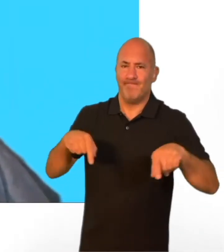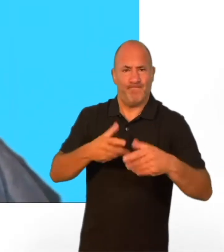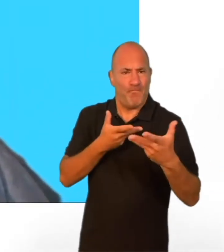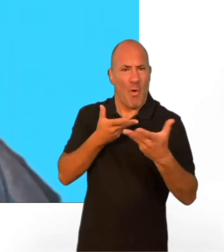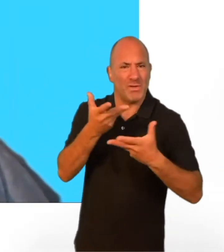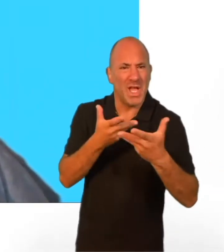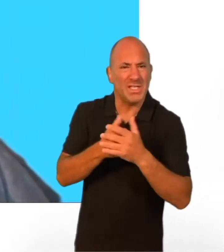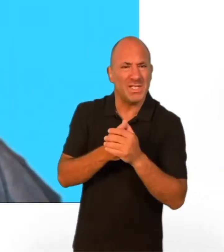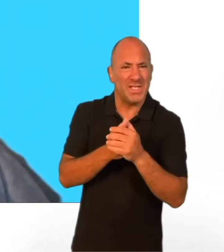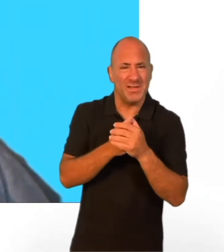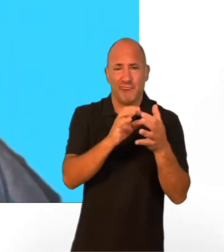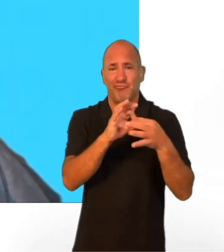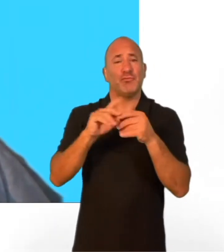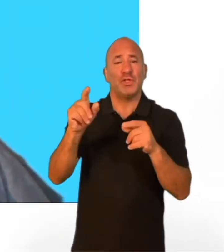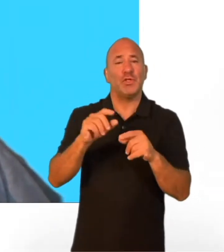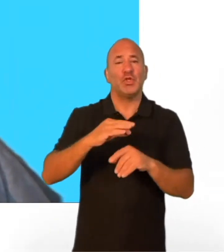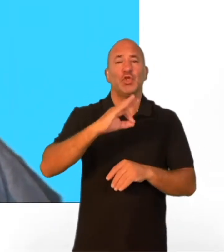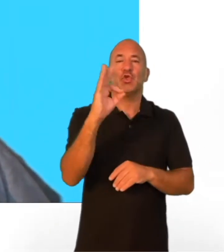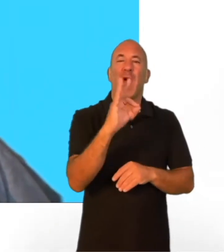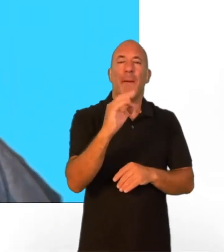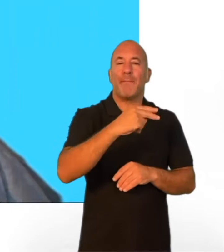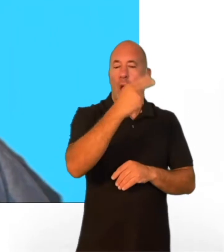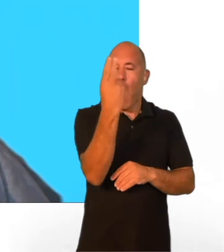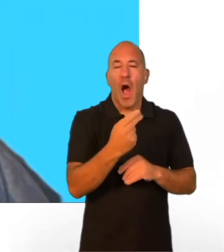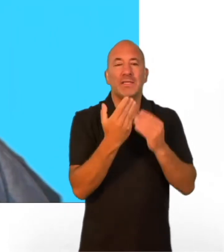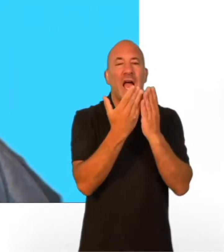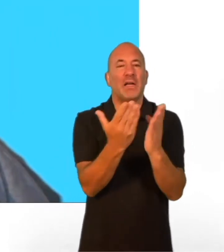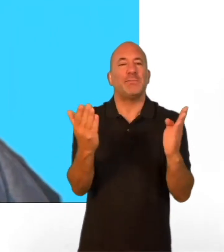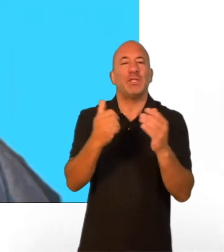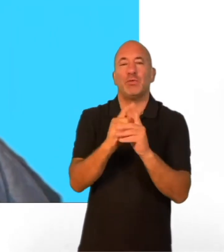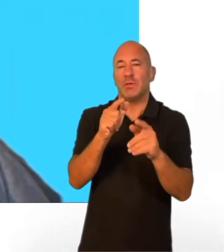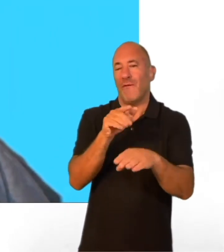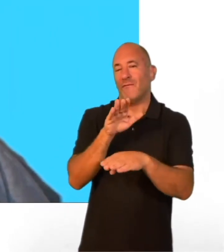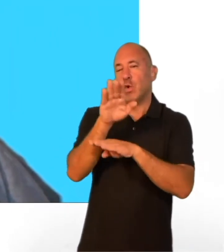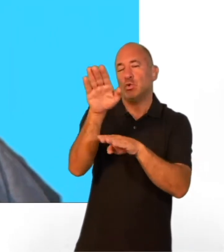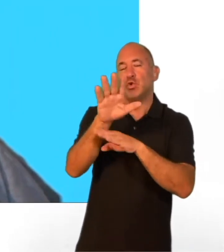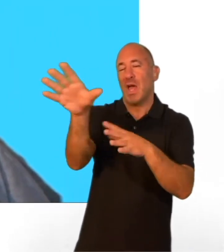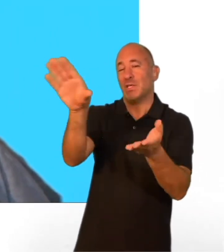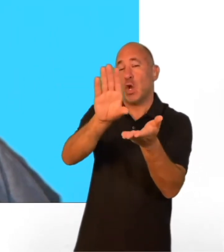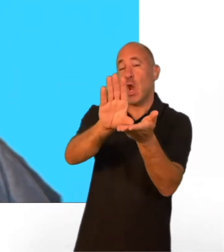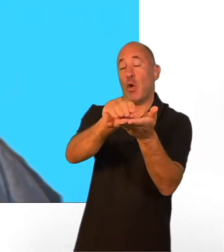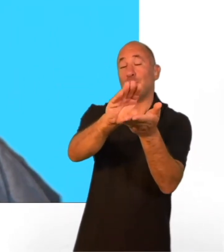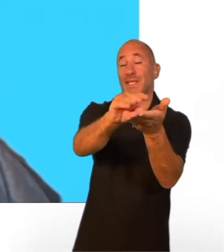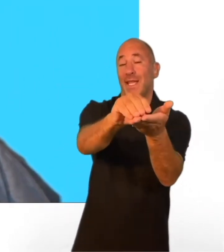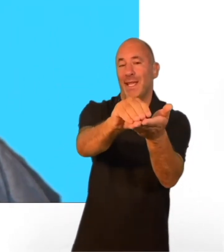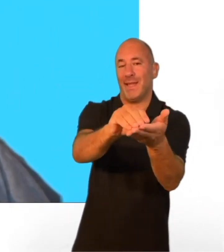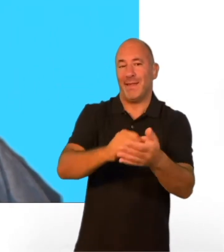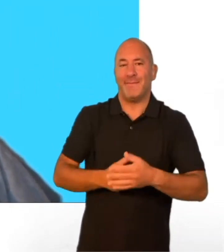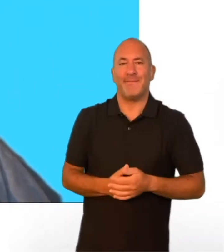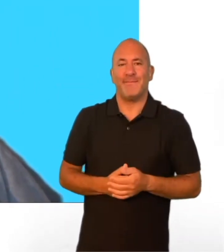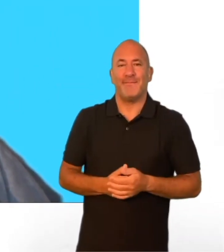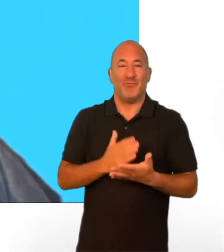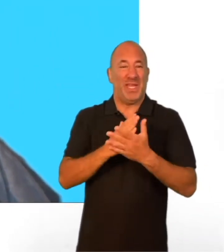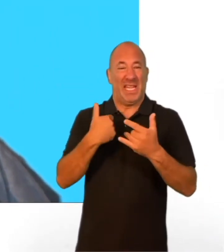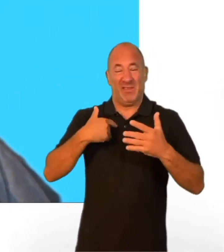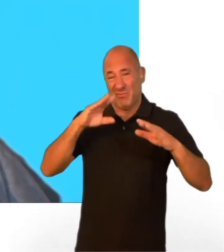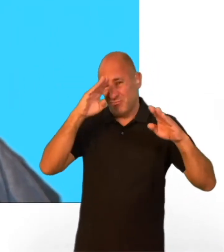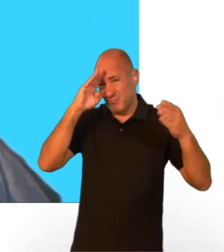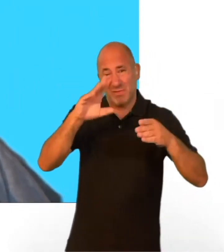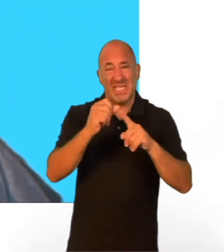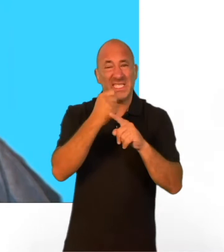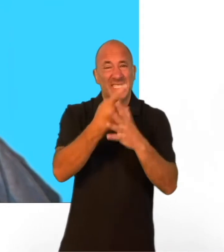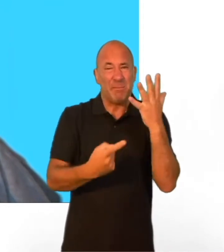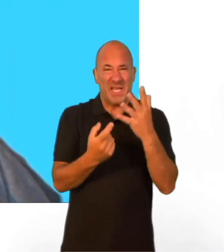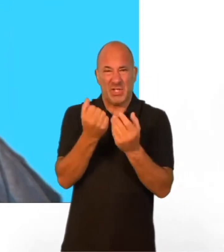this conversation today alongside the Shape Arts exhibition, The Future is Loading, really just to